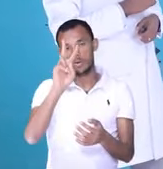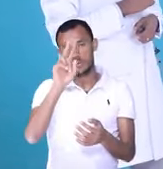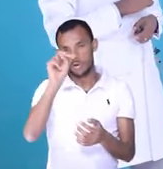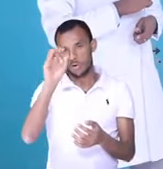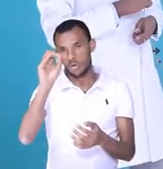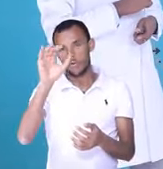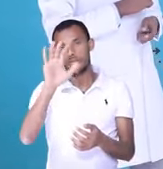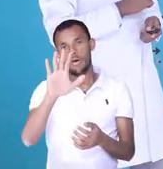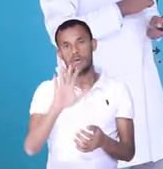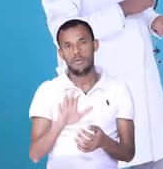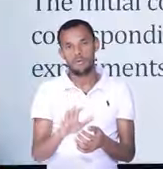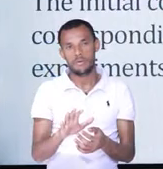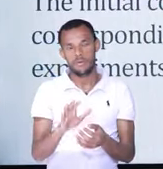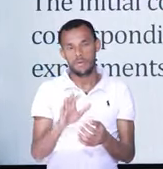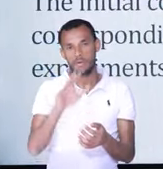2N2O5.